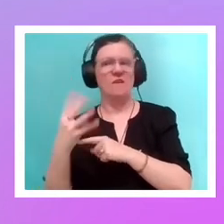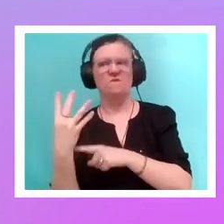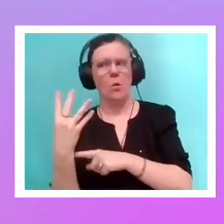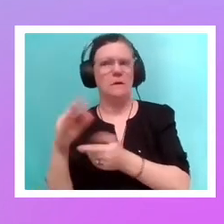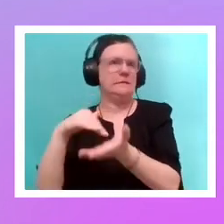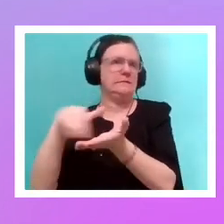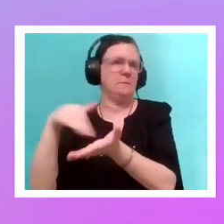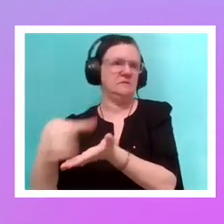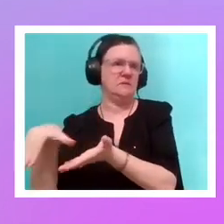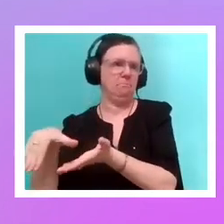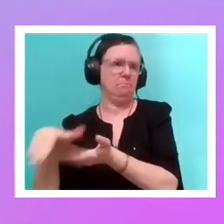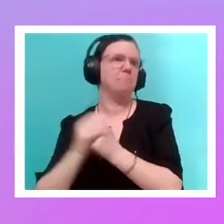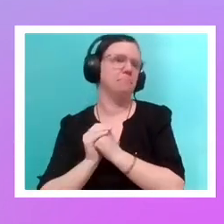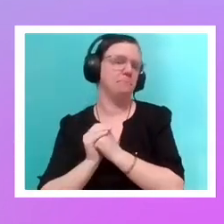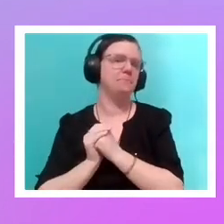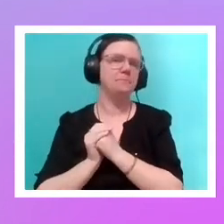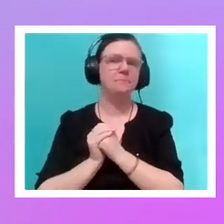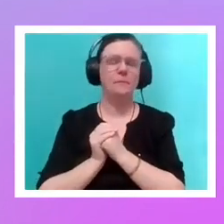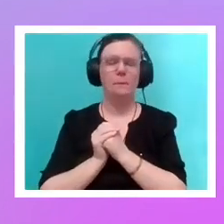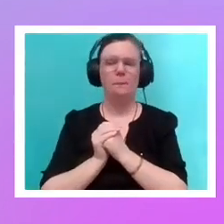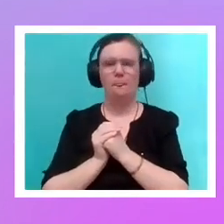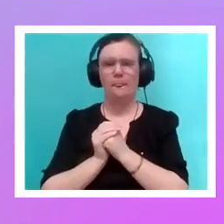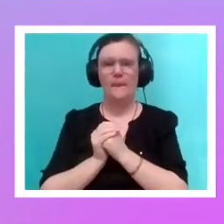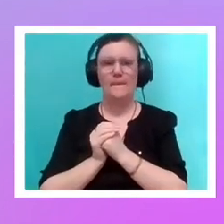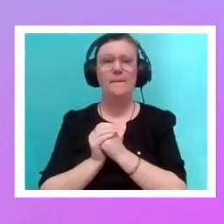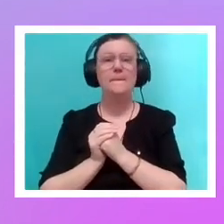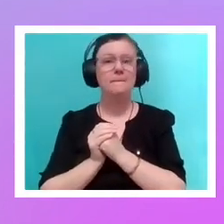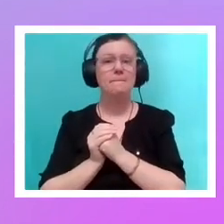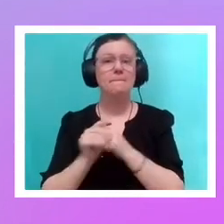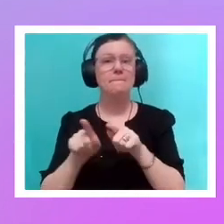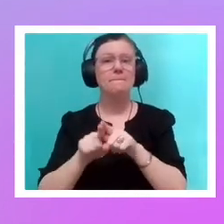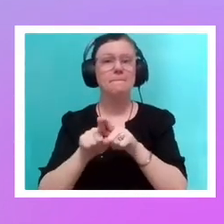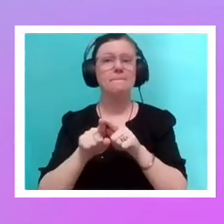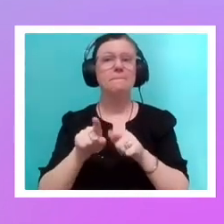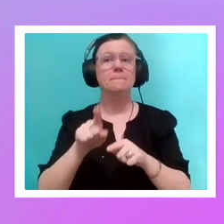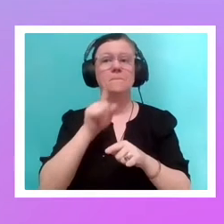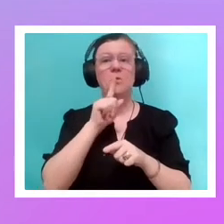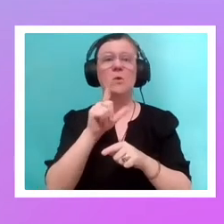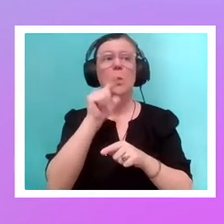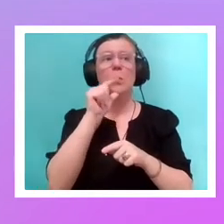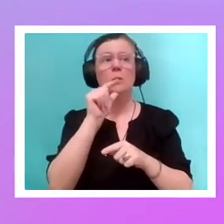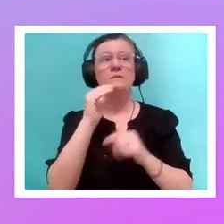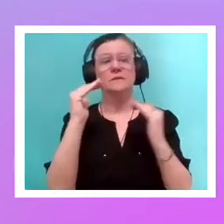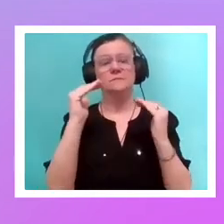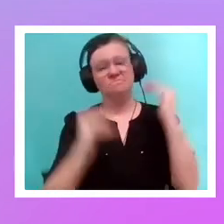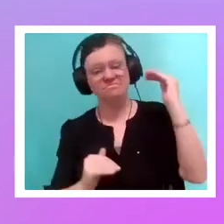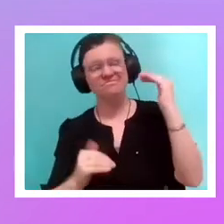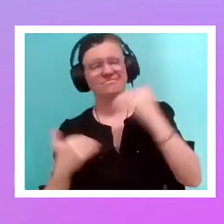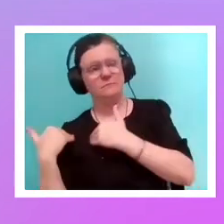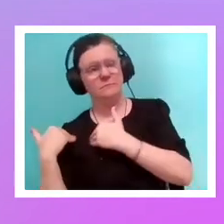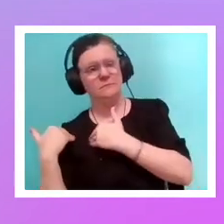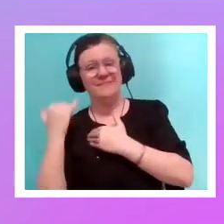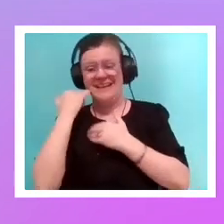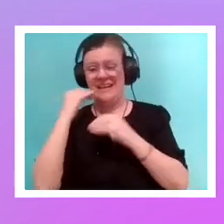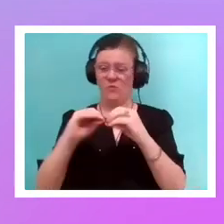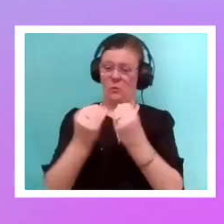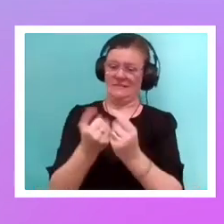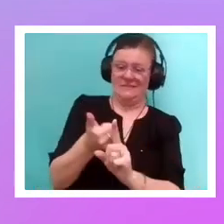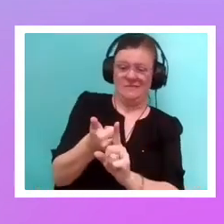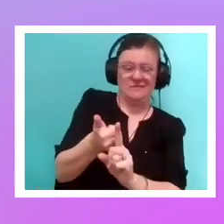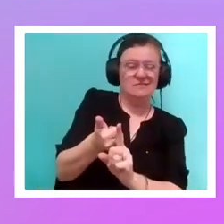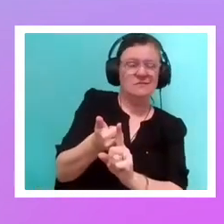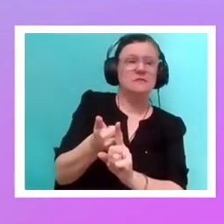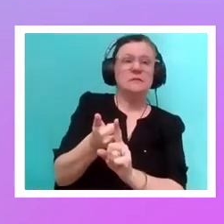exempt. There's also a thing in the regulations called disproportionate burden. And that says if an organisation does